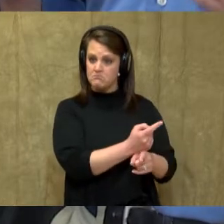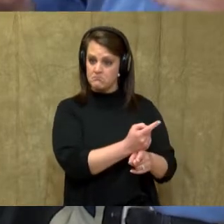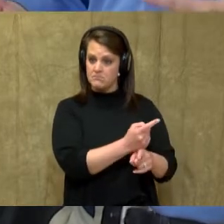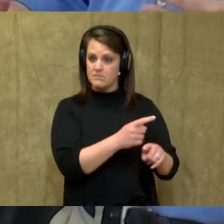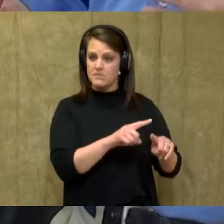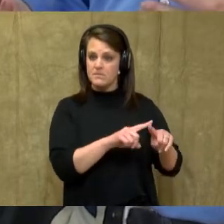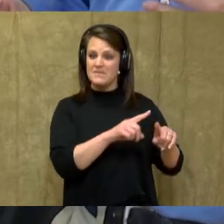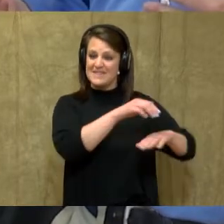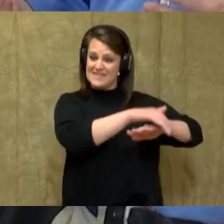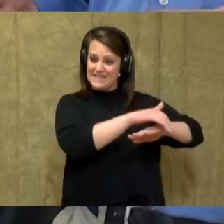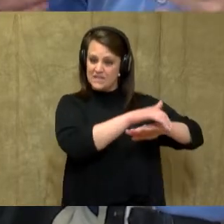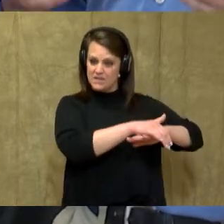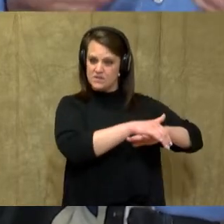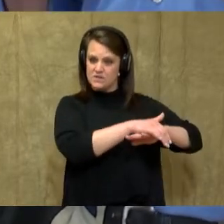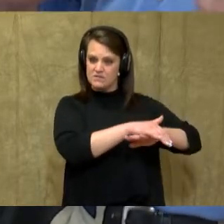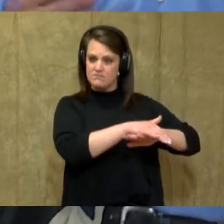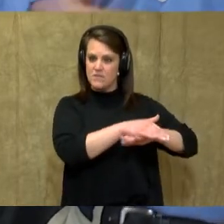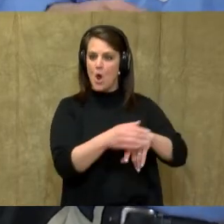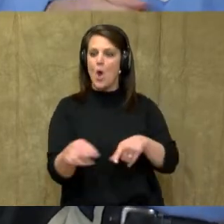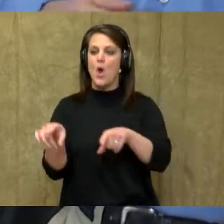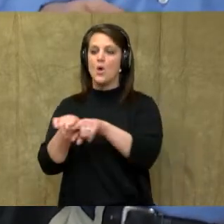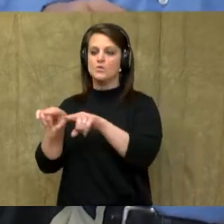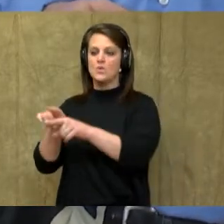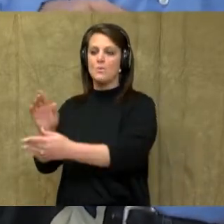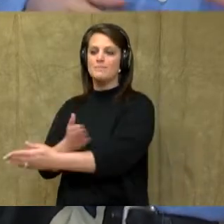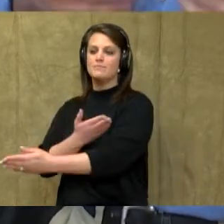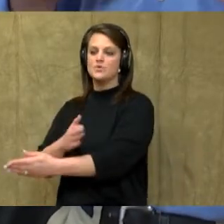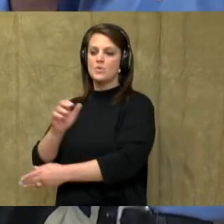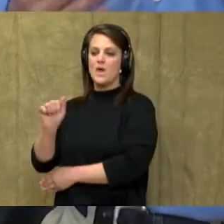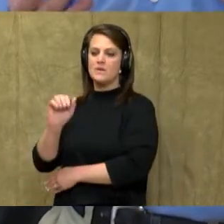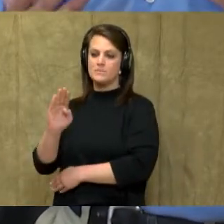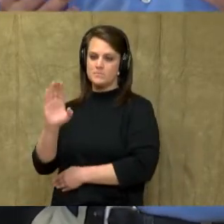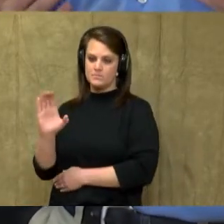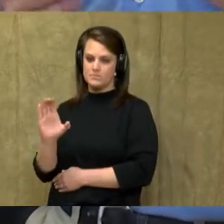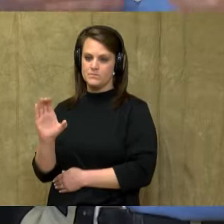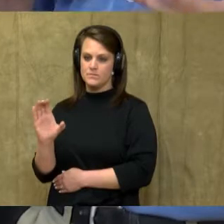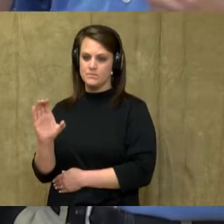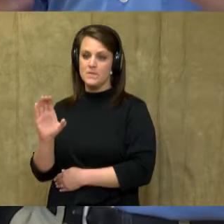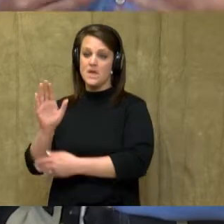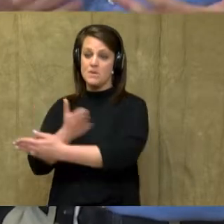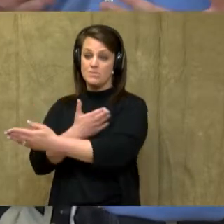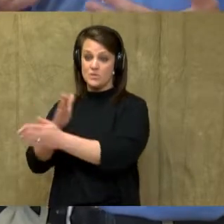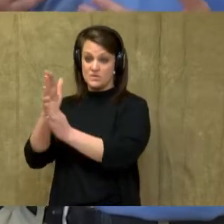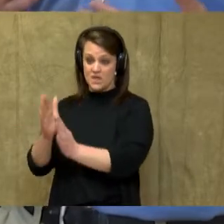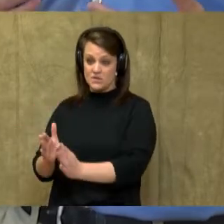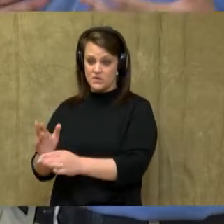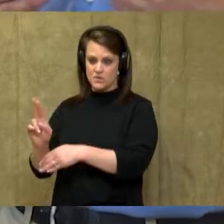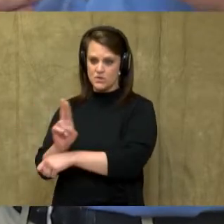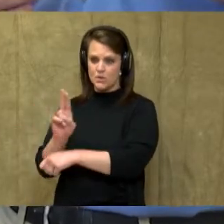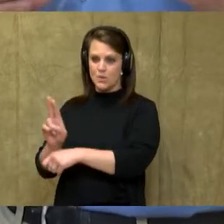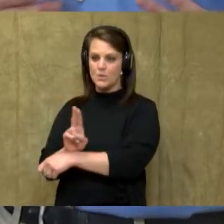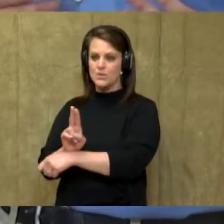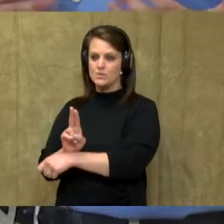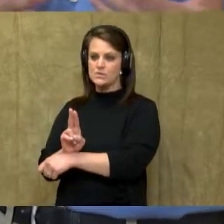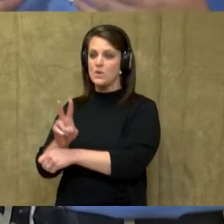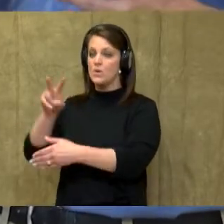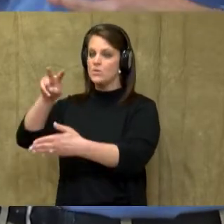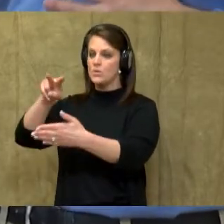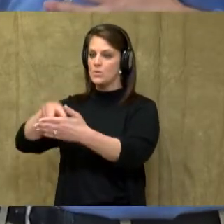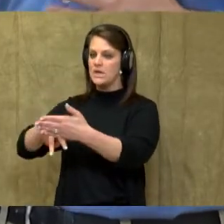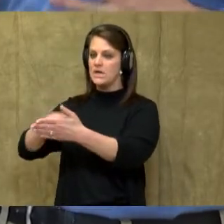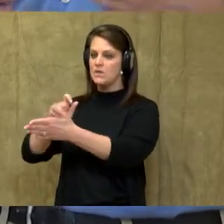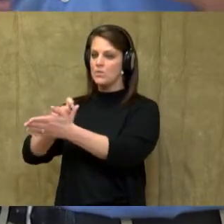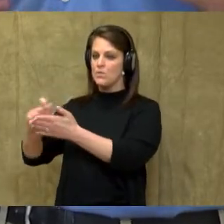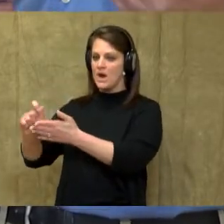language English, there's a musical alphabet. And musicians use this musical alphabet to read